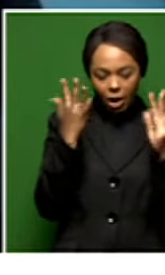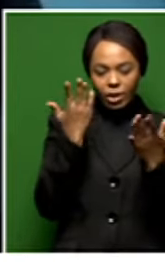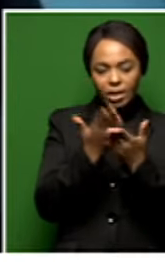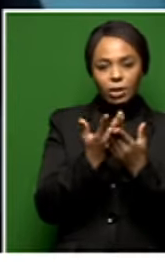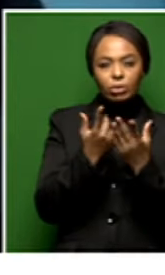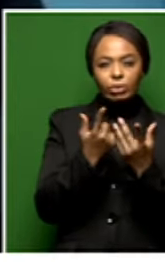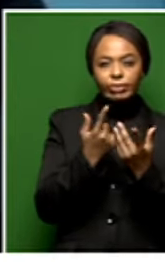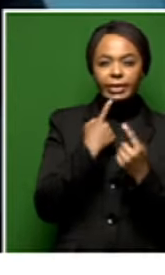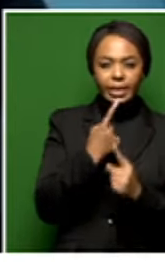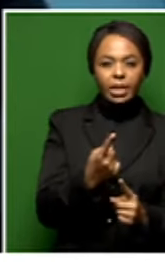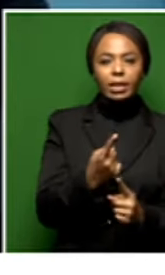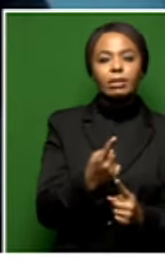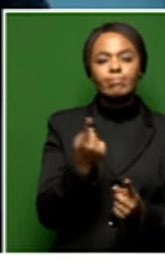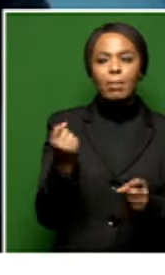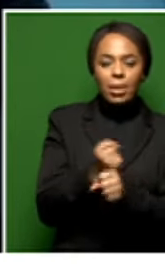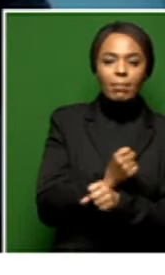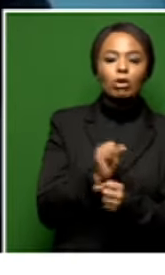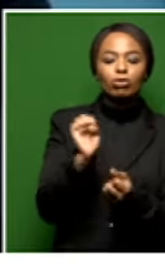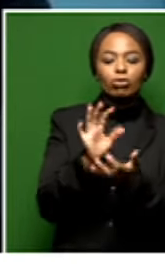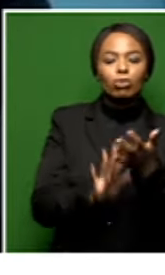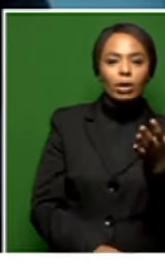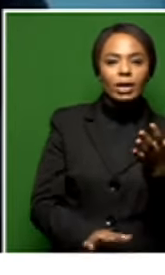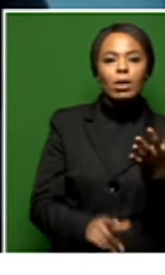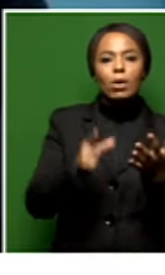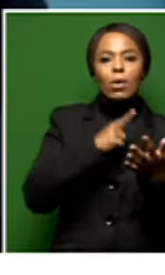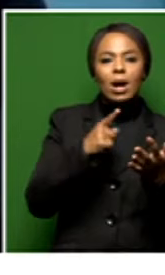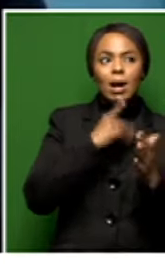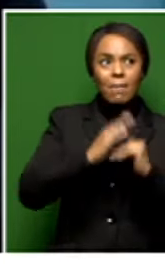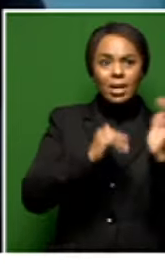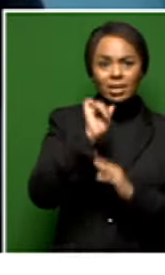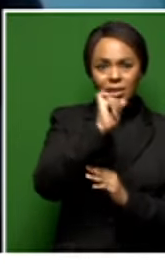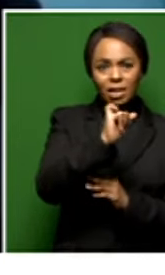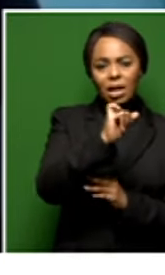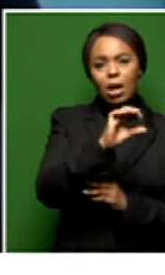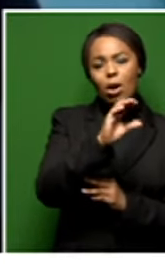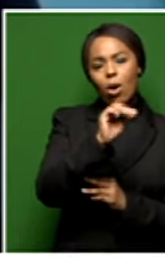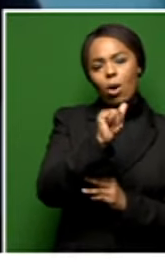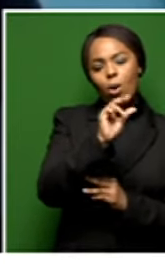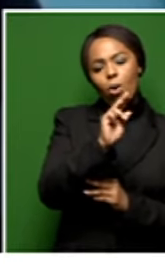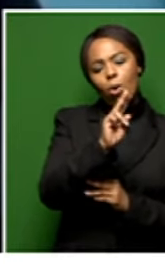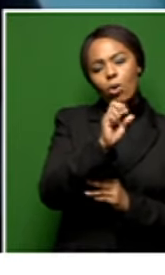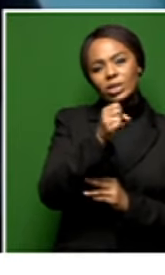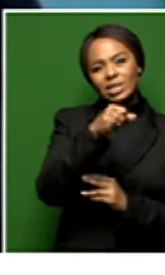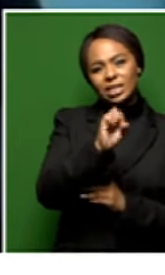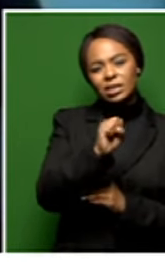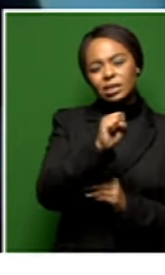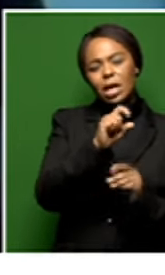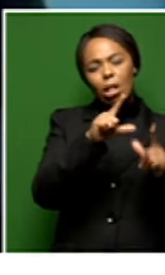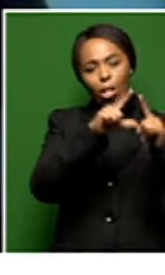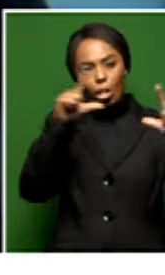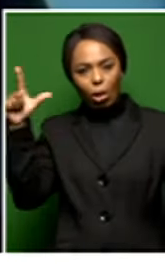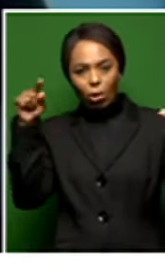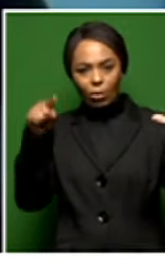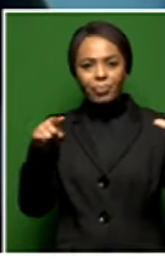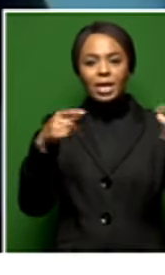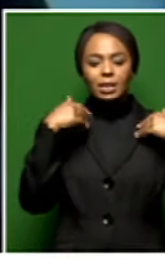context, right? Yes. So the building is quite like long, right? So we began at the bottom with Mfundo's artwork, right?